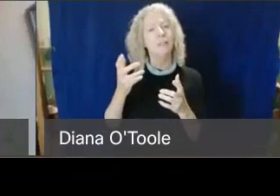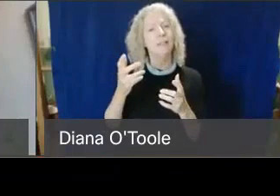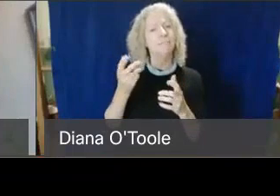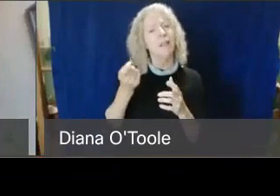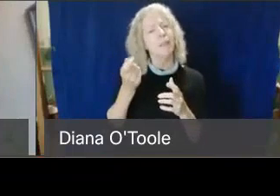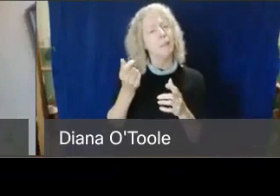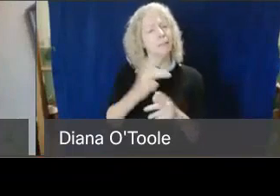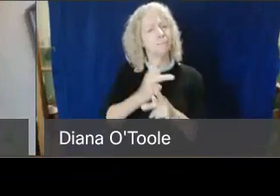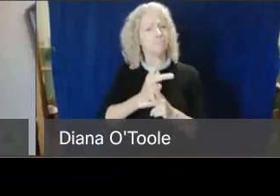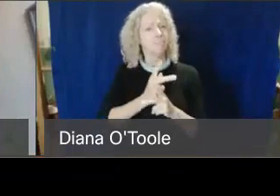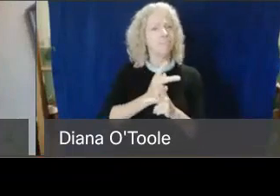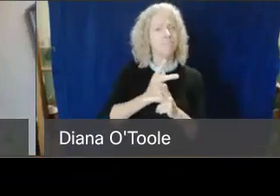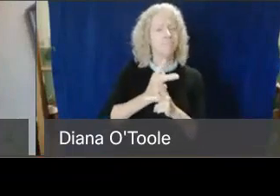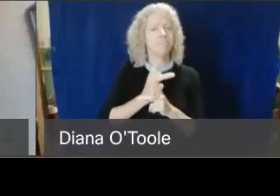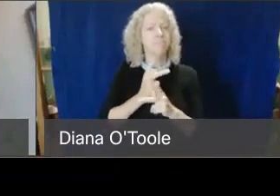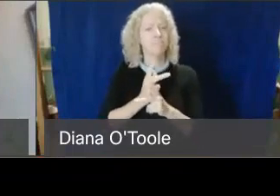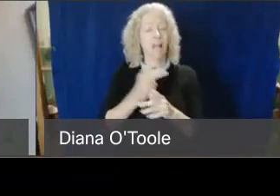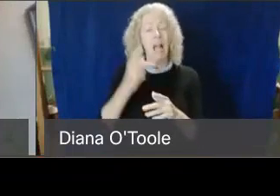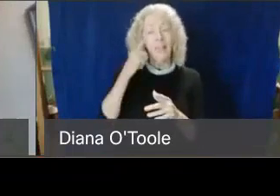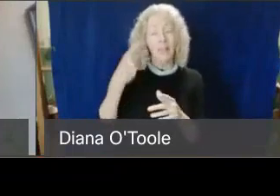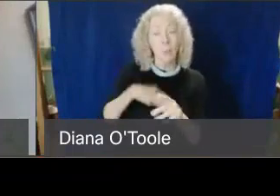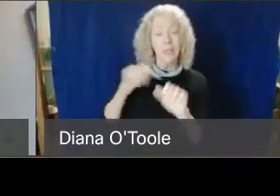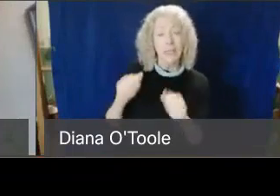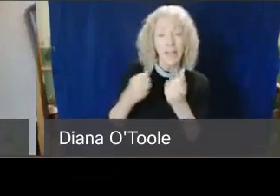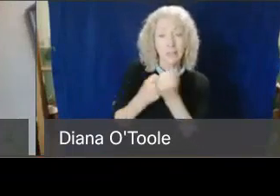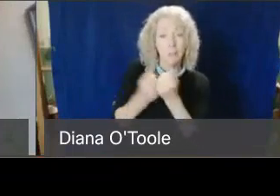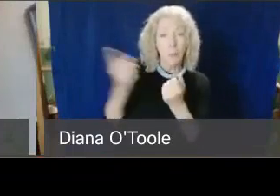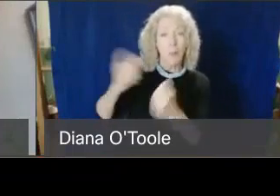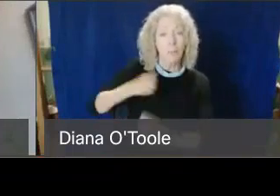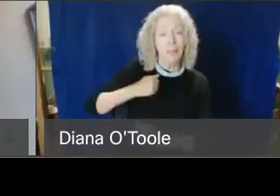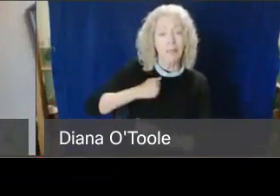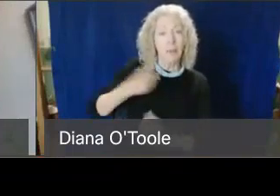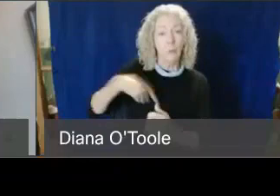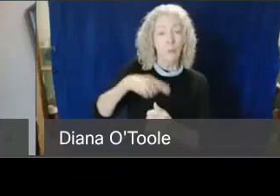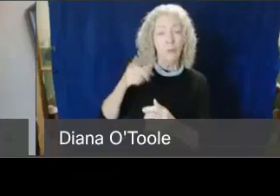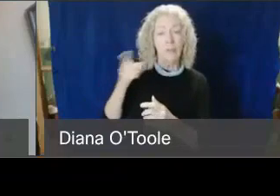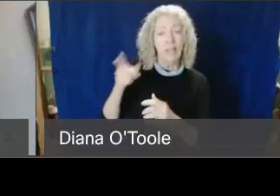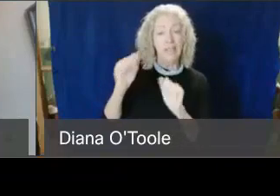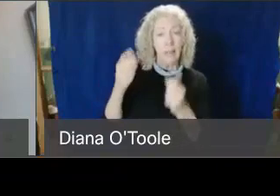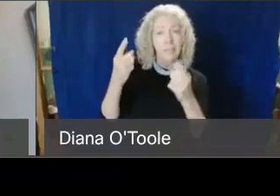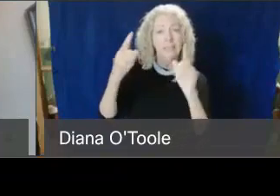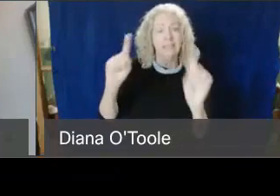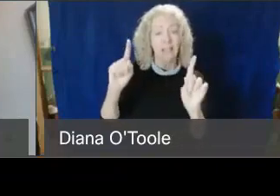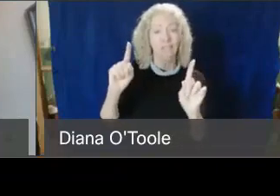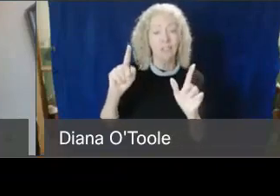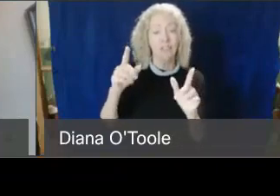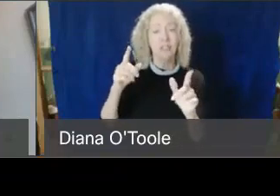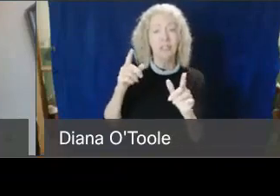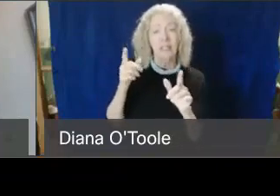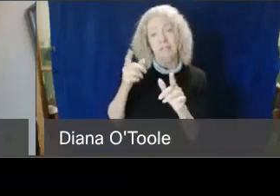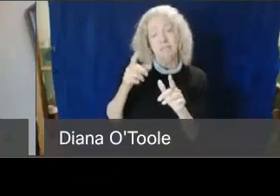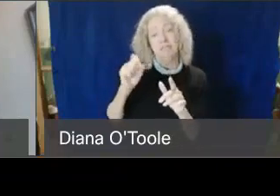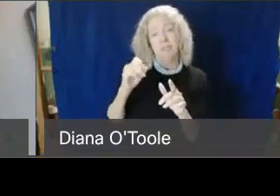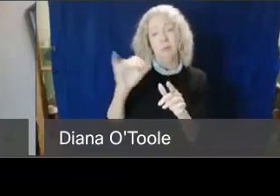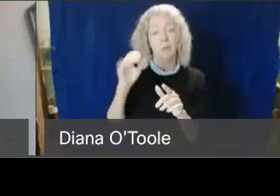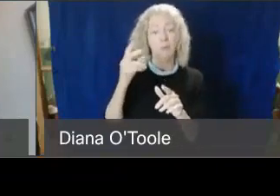we can take care of them and that they can be successful based on what we were able to accomplish with our students during spring semester.